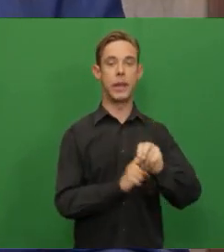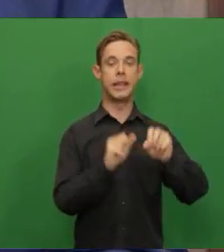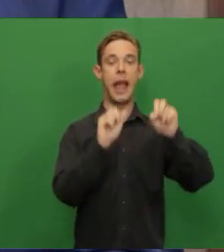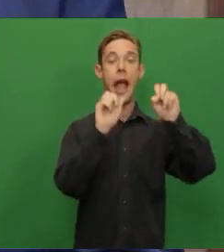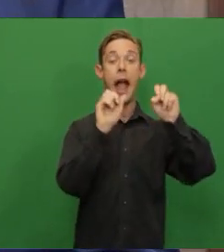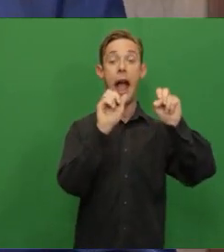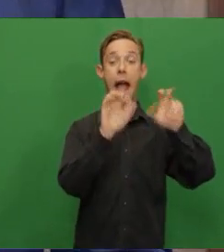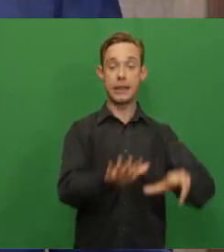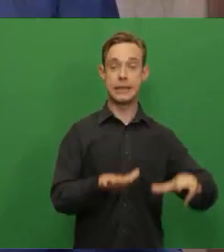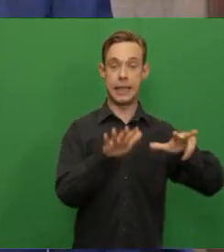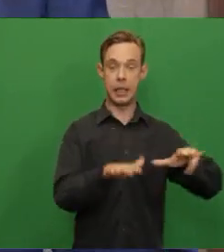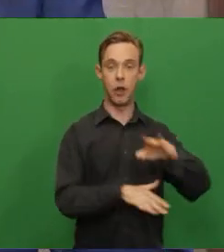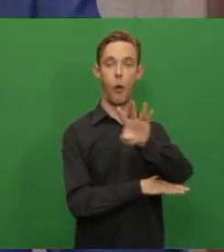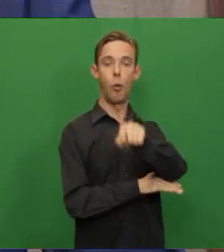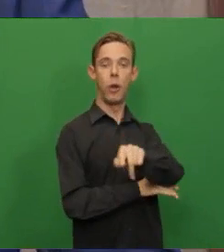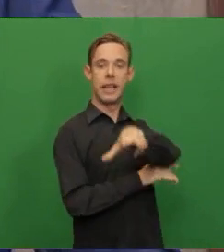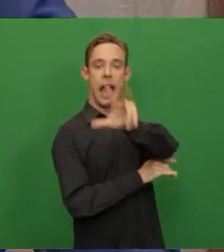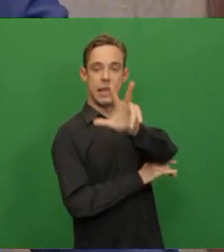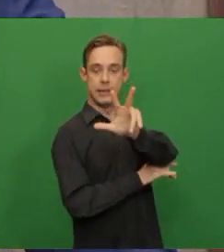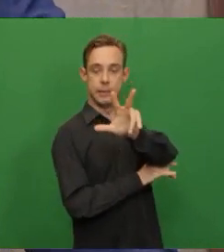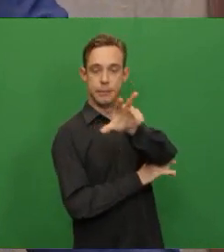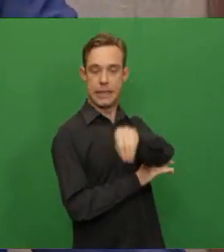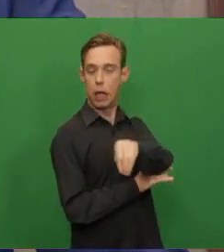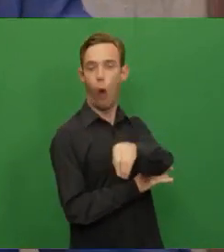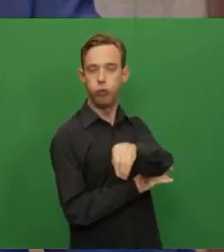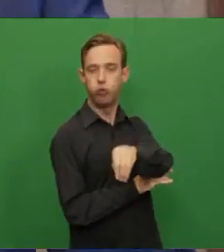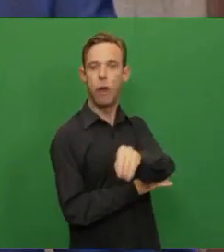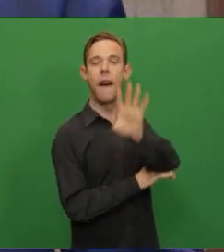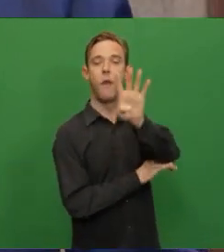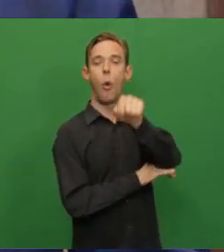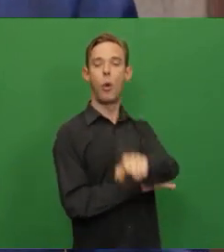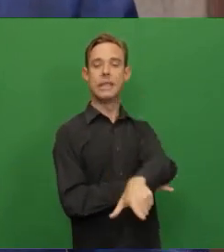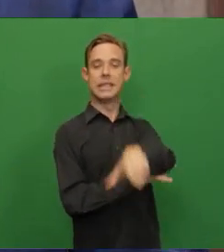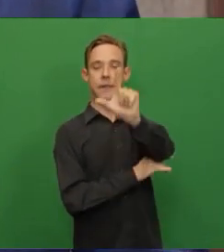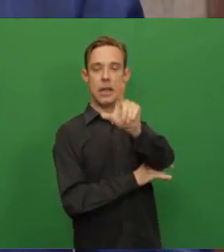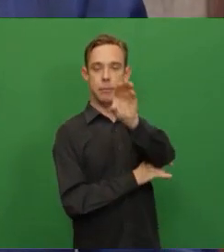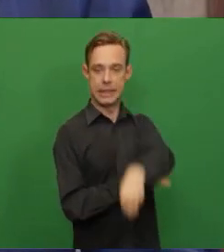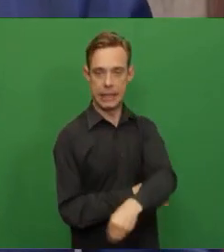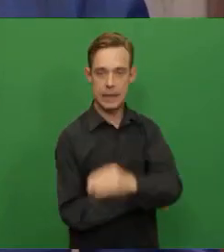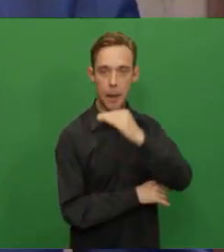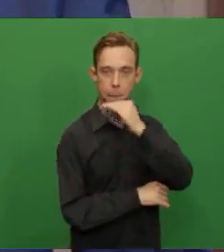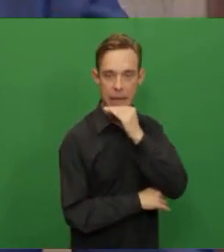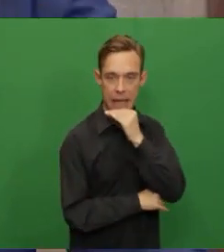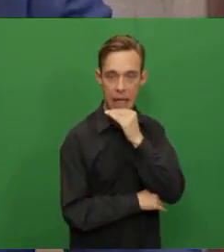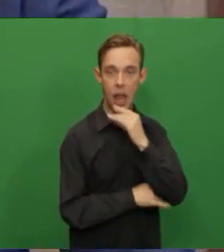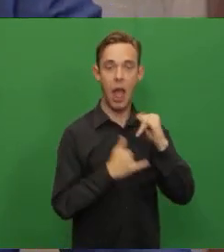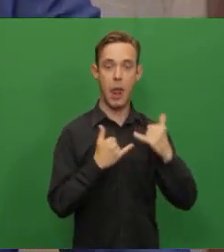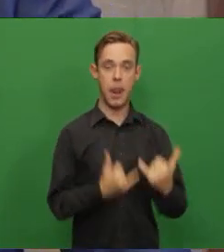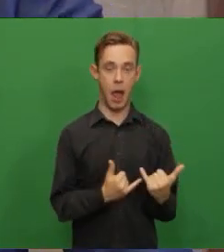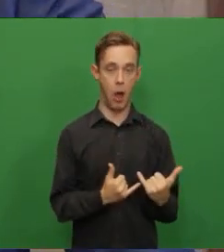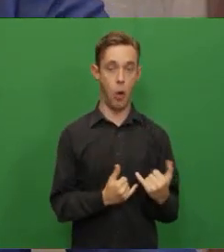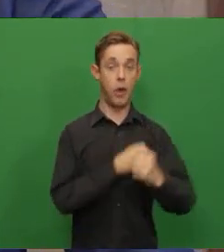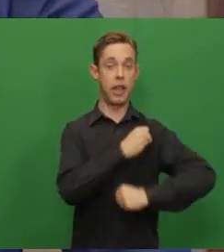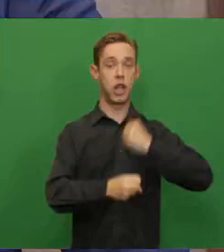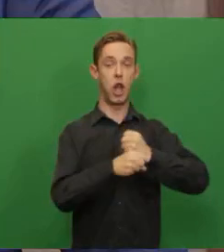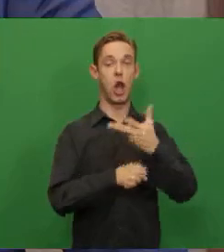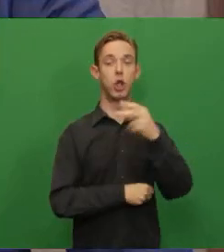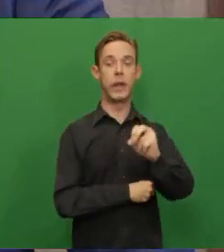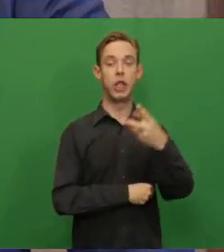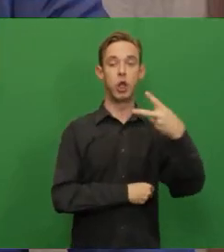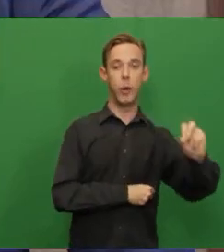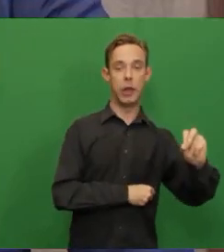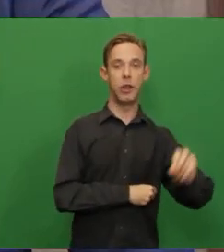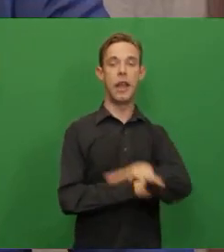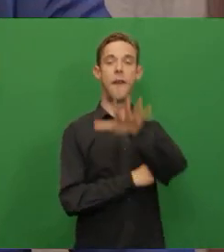in 2019 and moderating to an unchanged 5.4% in 2020.